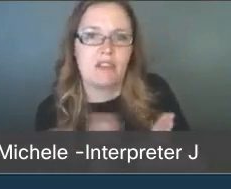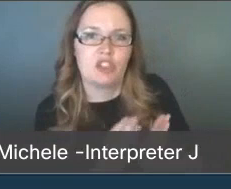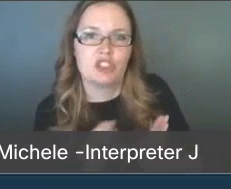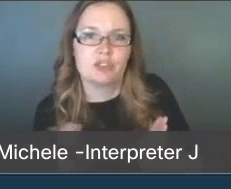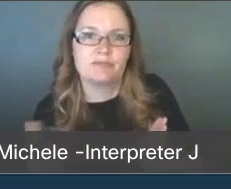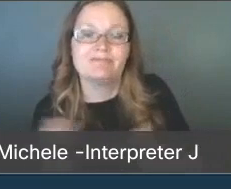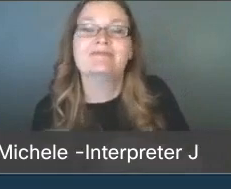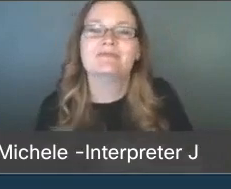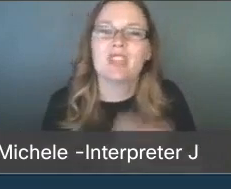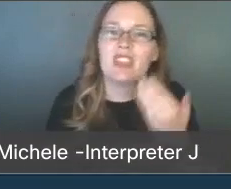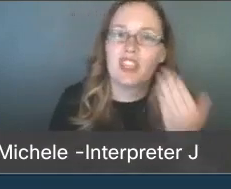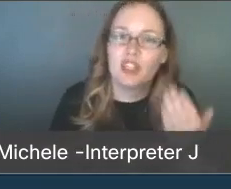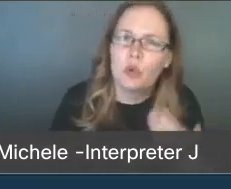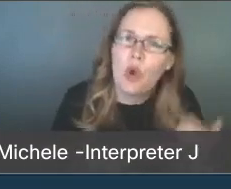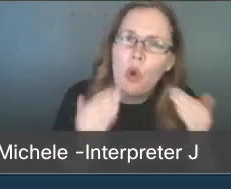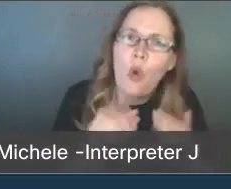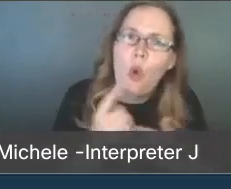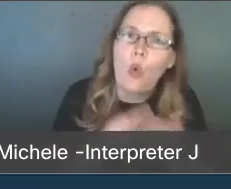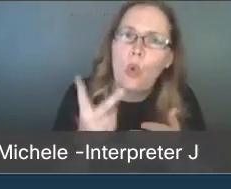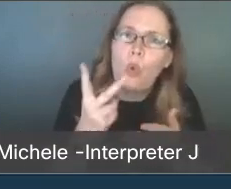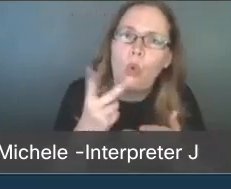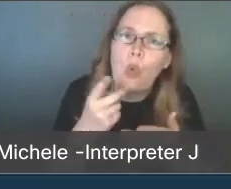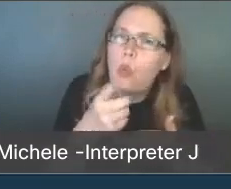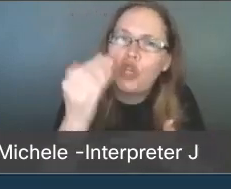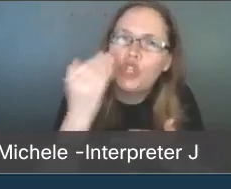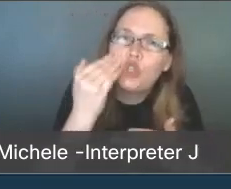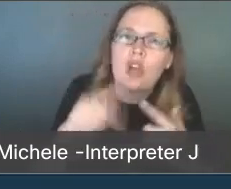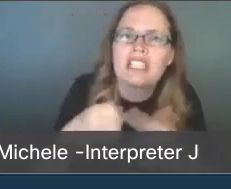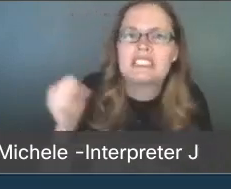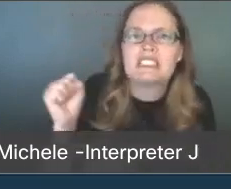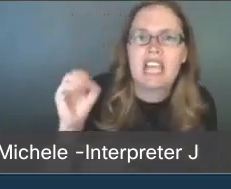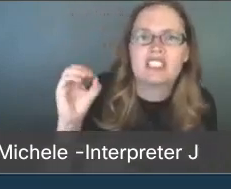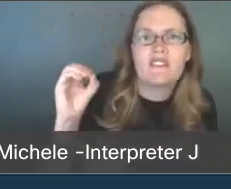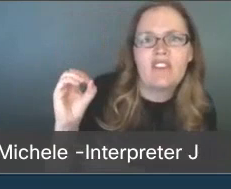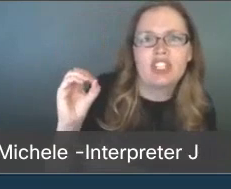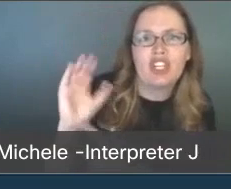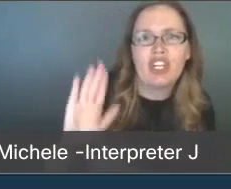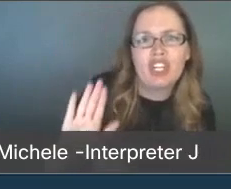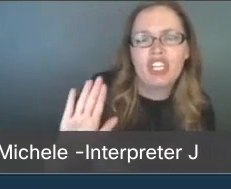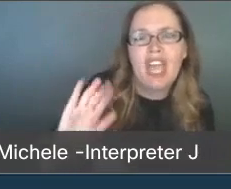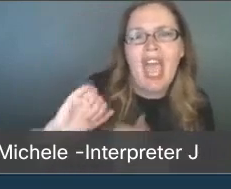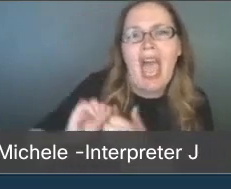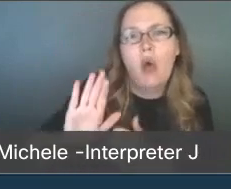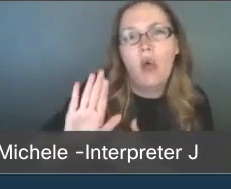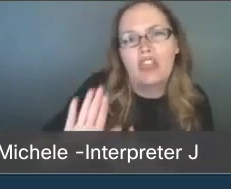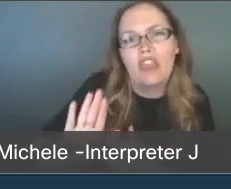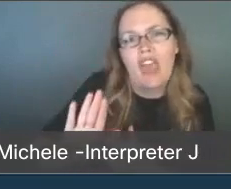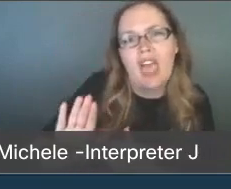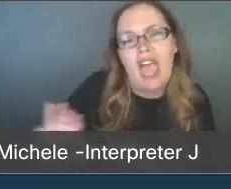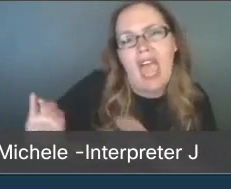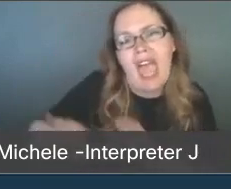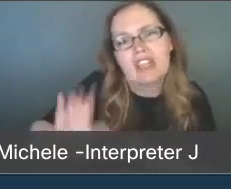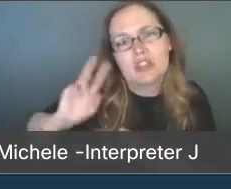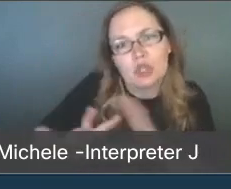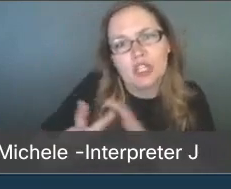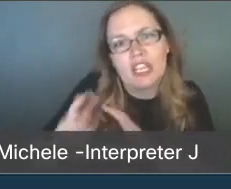Okay, thank you. What insight do you have on sexual offenders and how that action predicts future behavior? If a person,